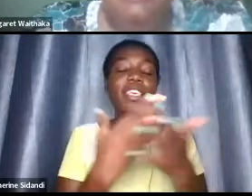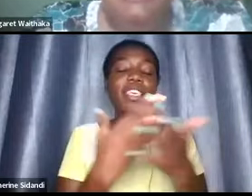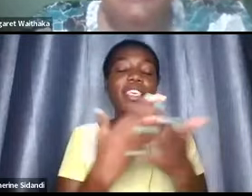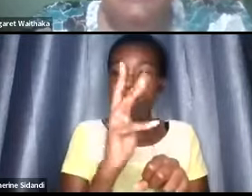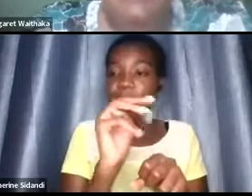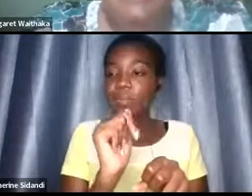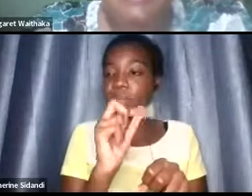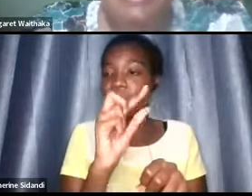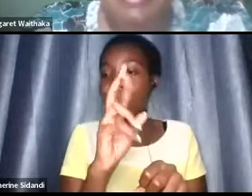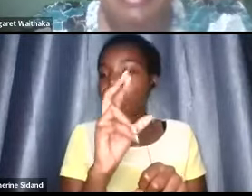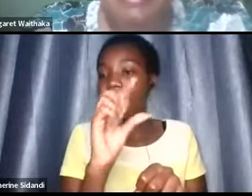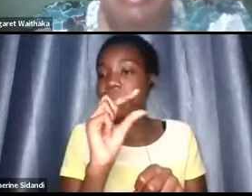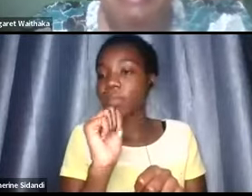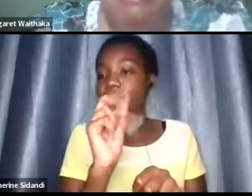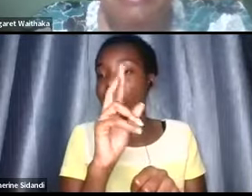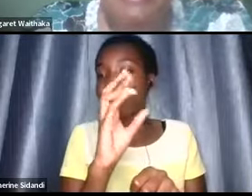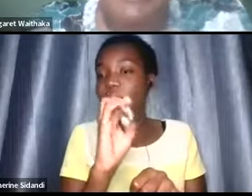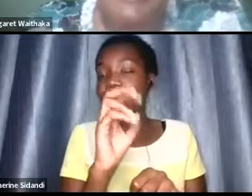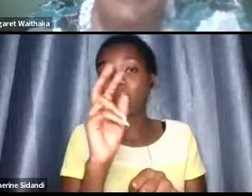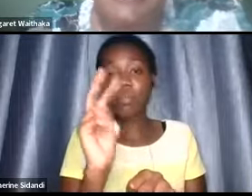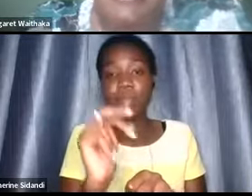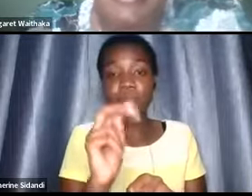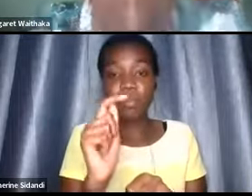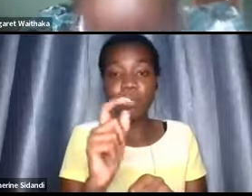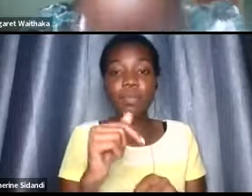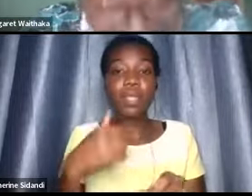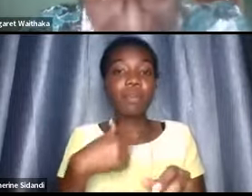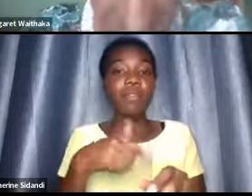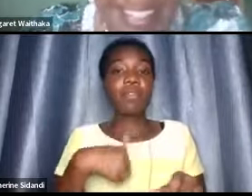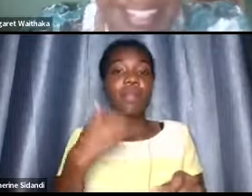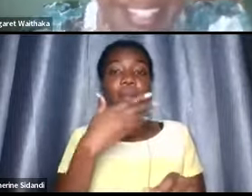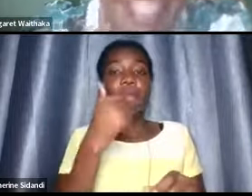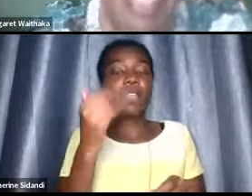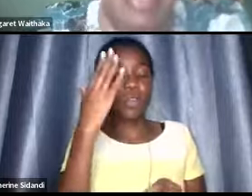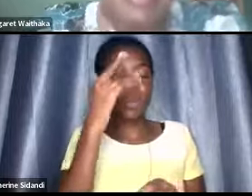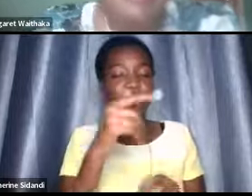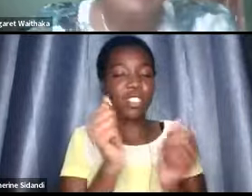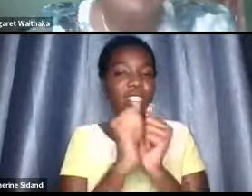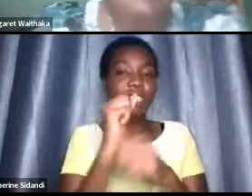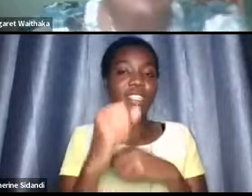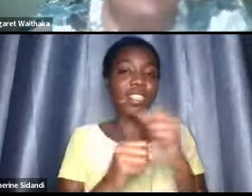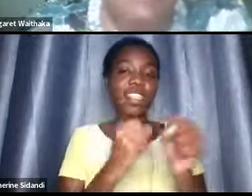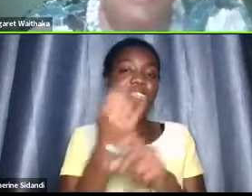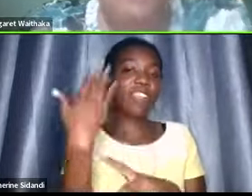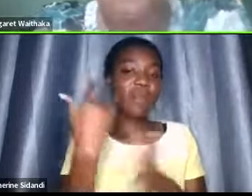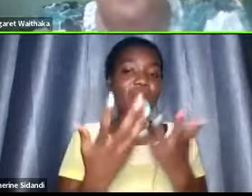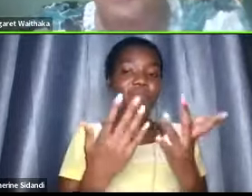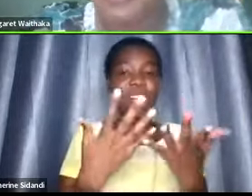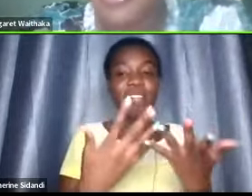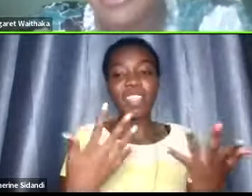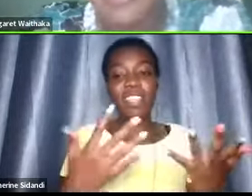awesome. You're full of knowledge. I feel like I should have known you 10 years ago. Maybe things would have been better. But